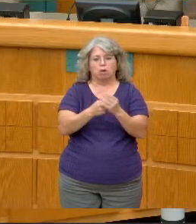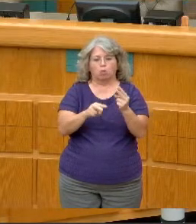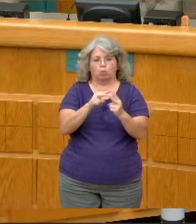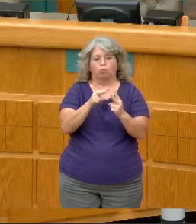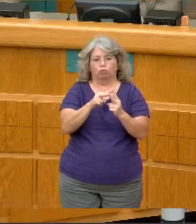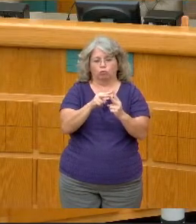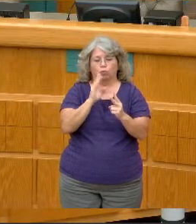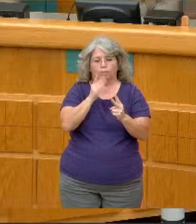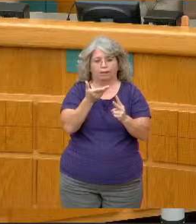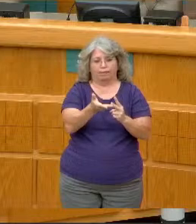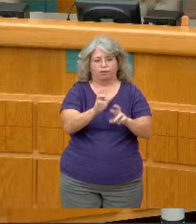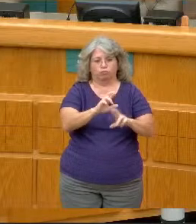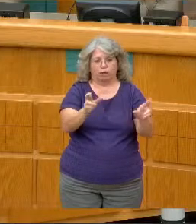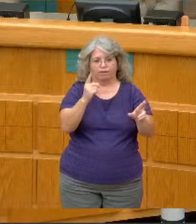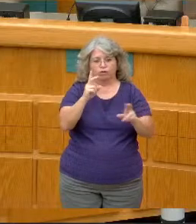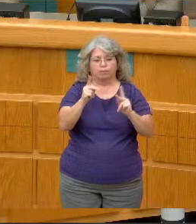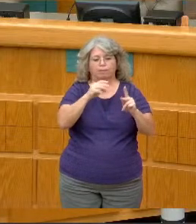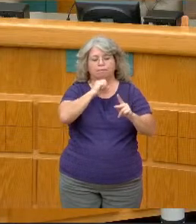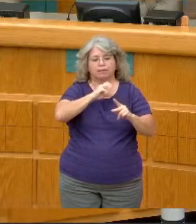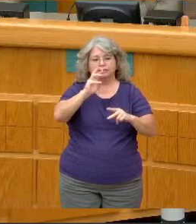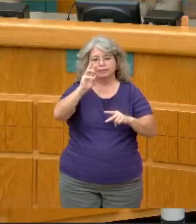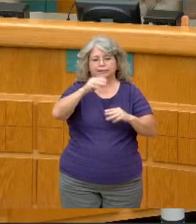for those 16 years and older.